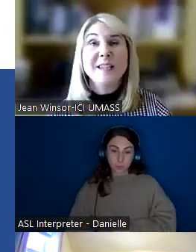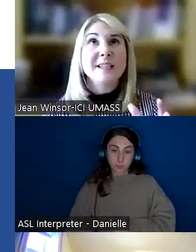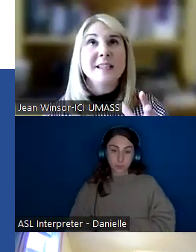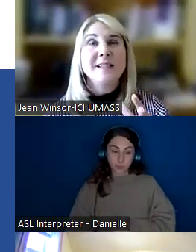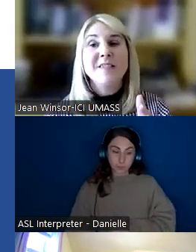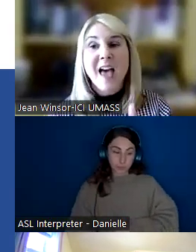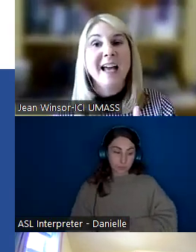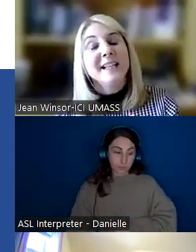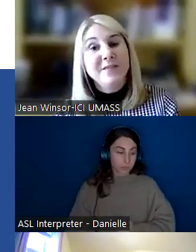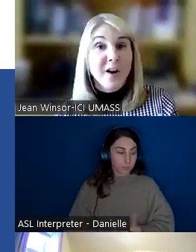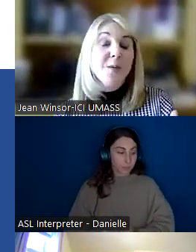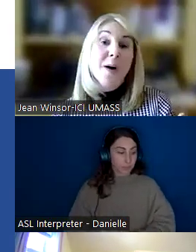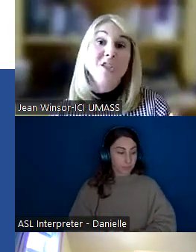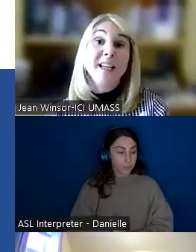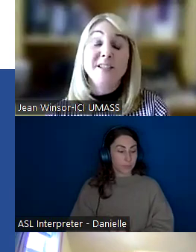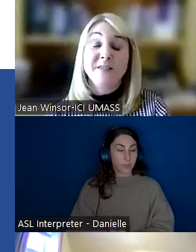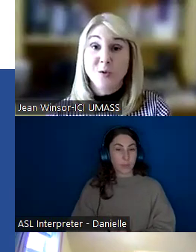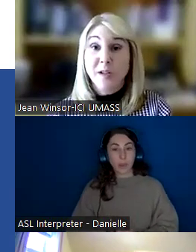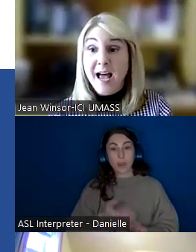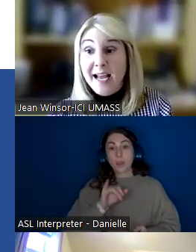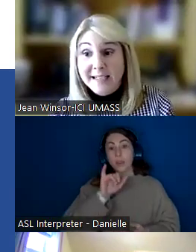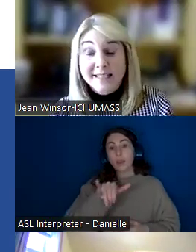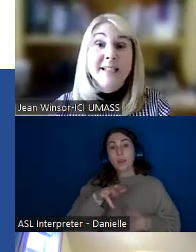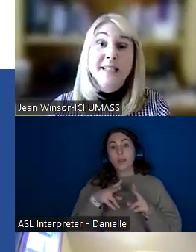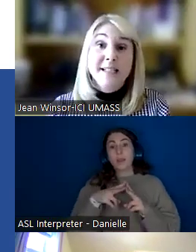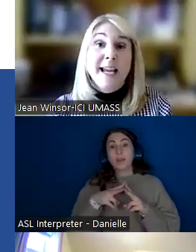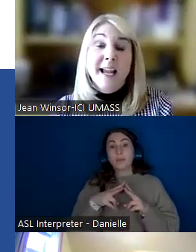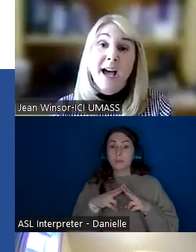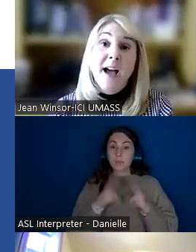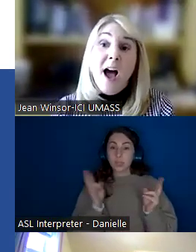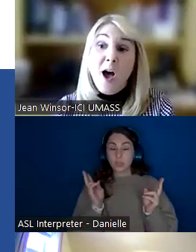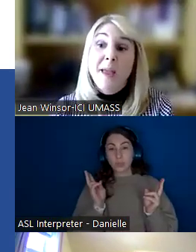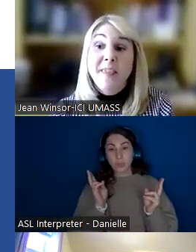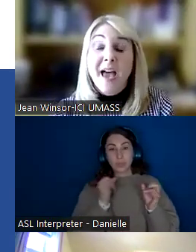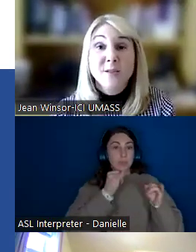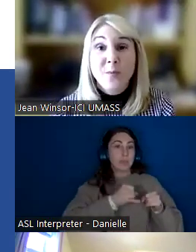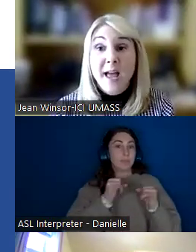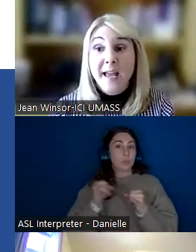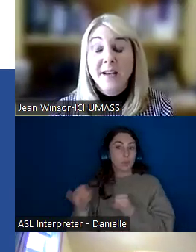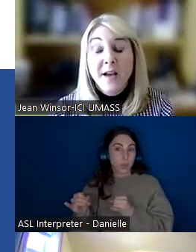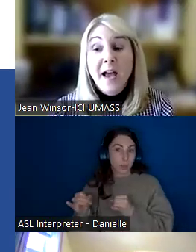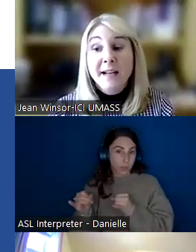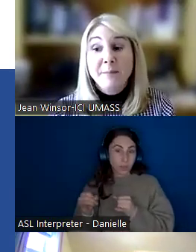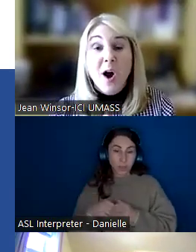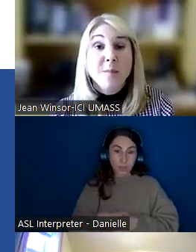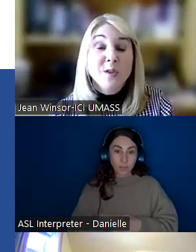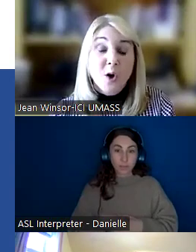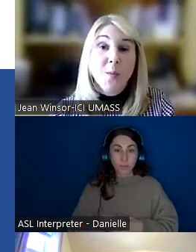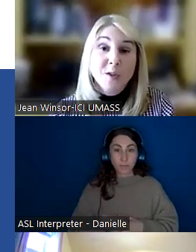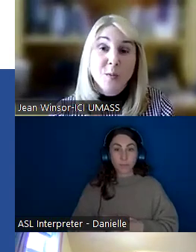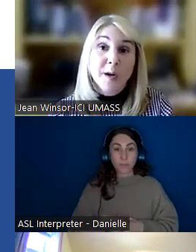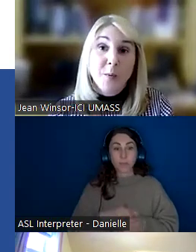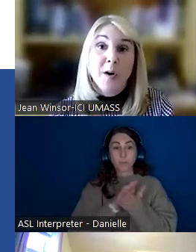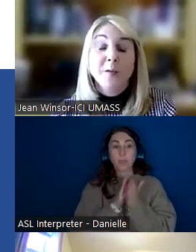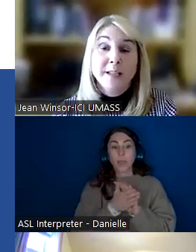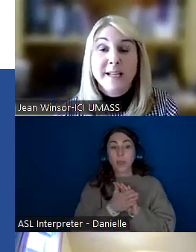So that is very much individualized data. And that's when it becomes so